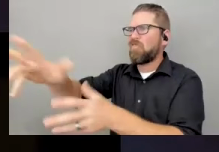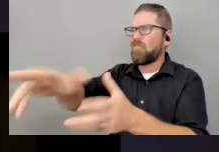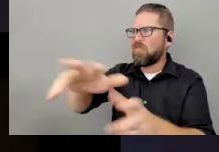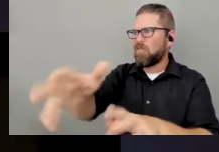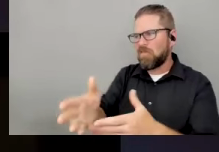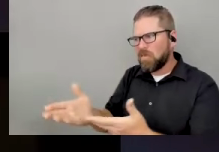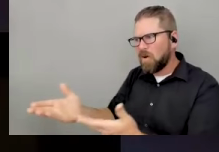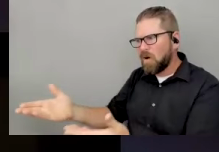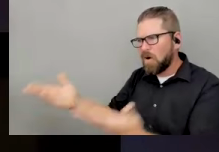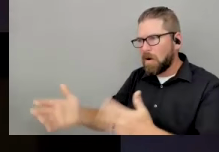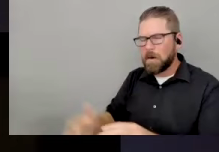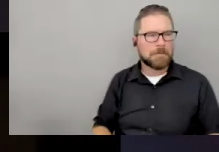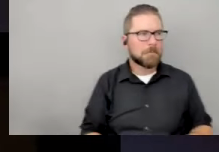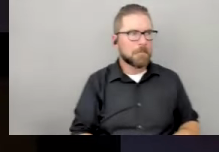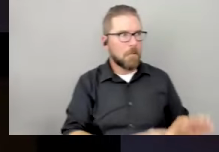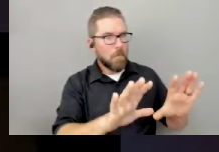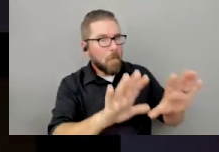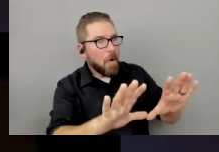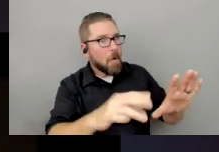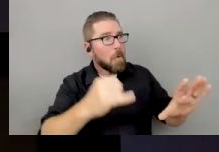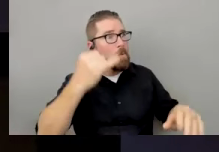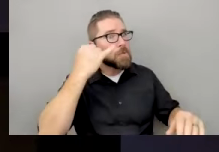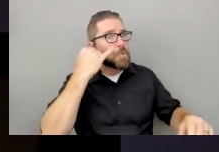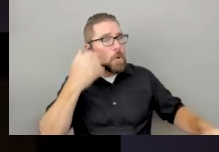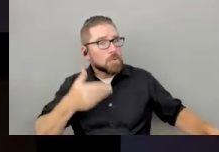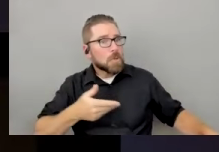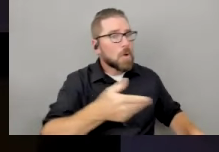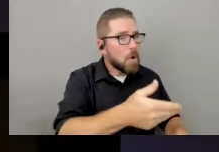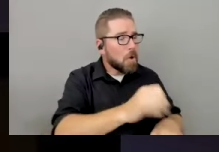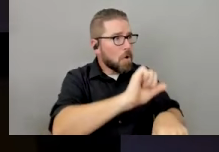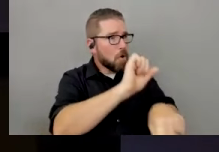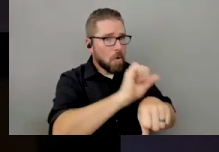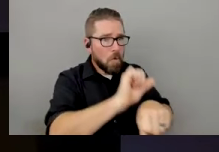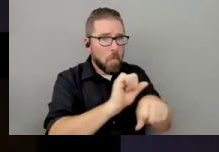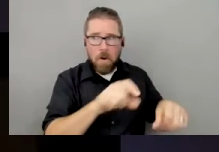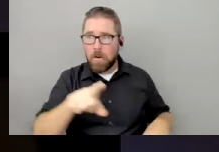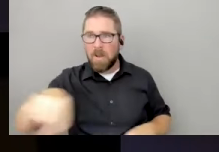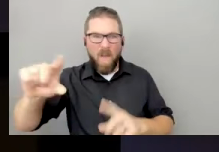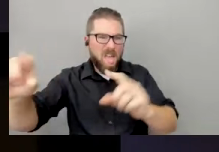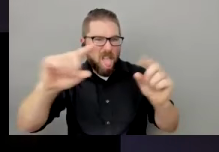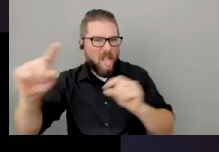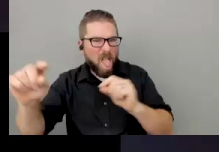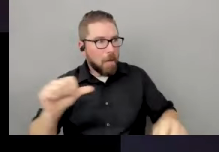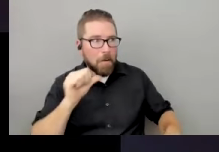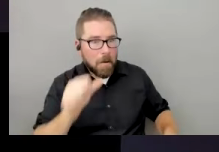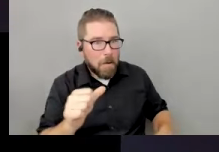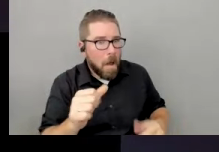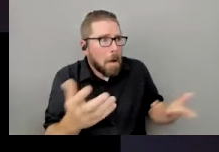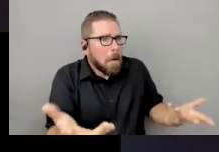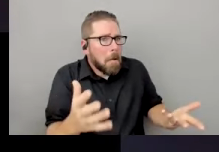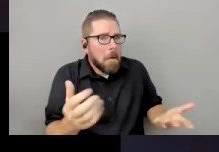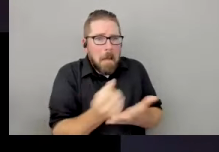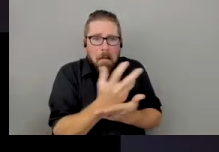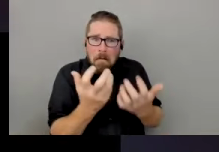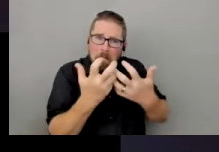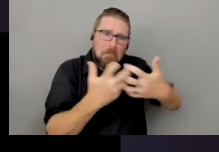job when I came in for law school, I would have been very happy to draw your paycheck each month. Patsy Mink eventually